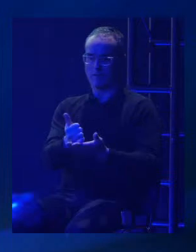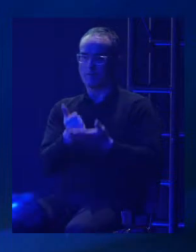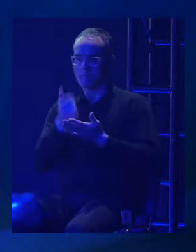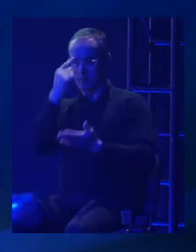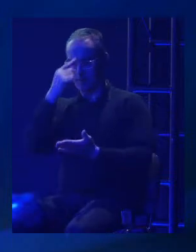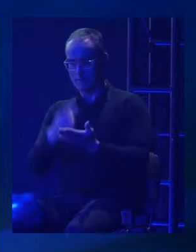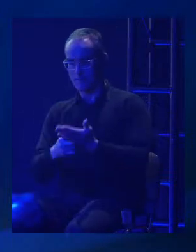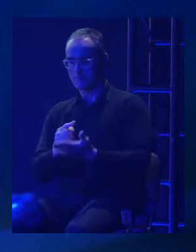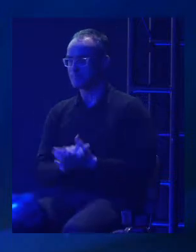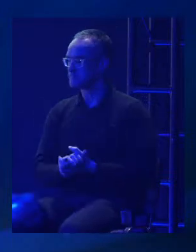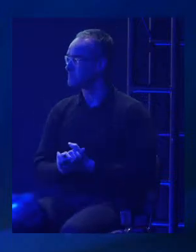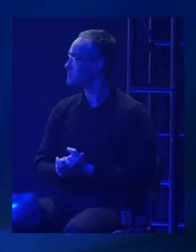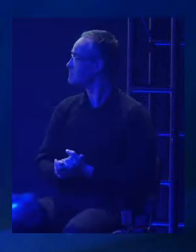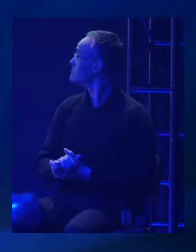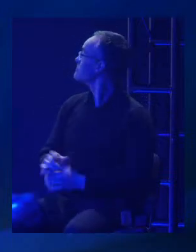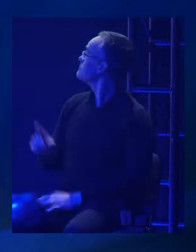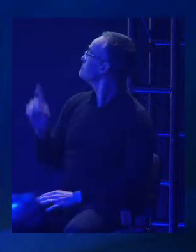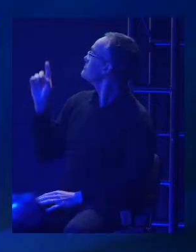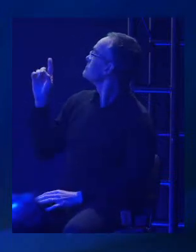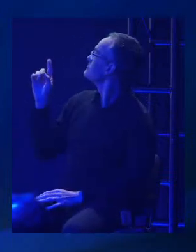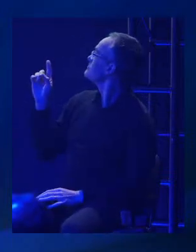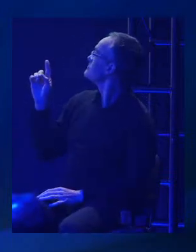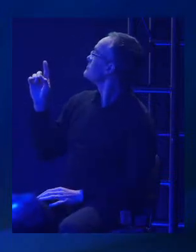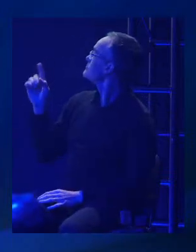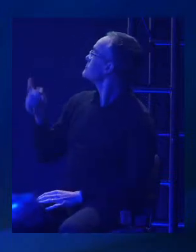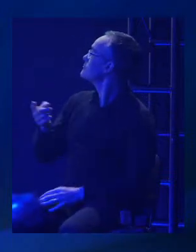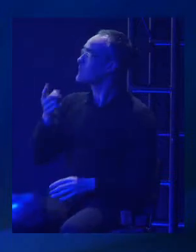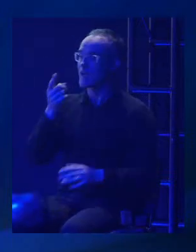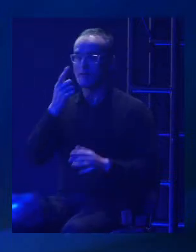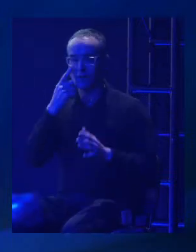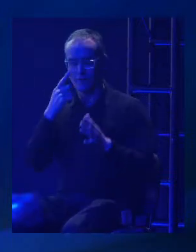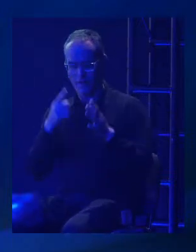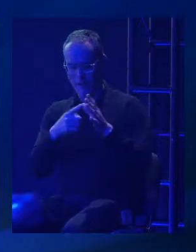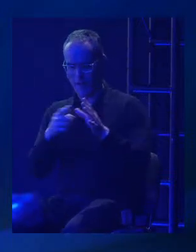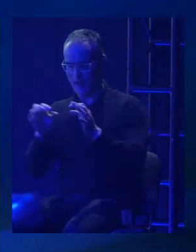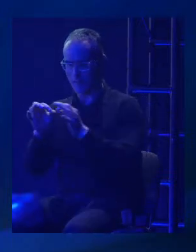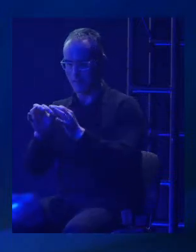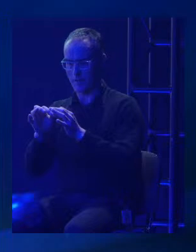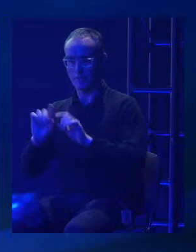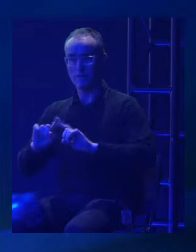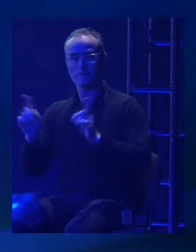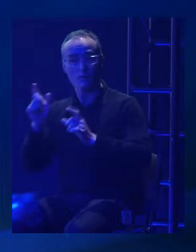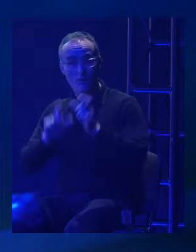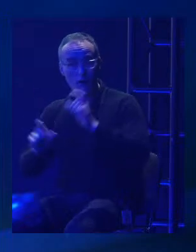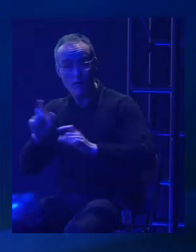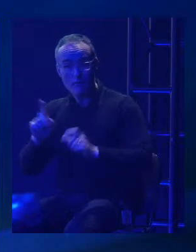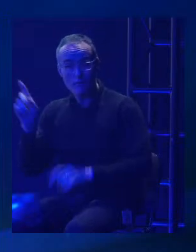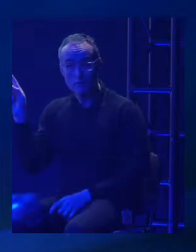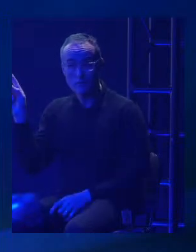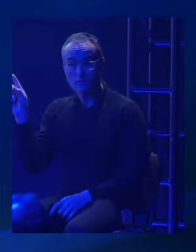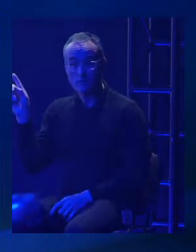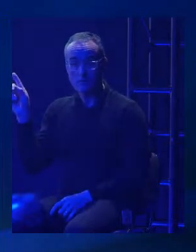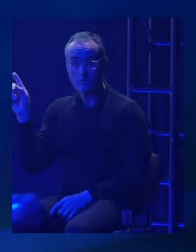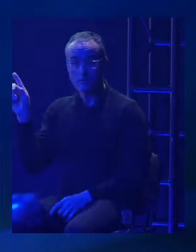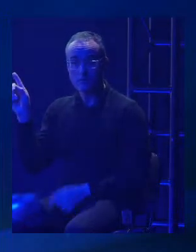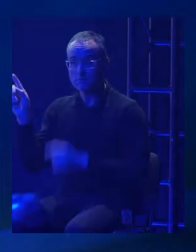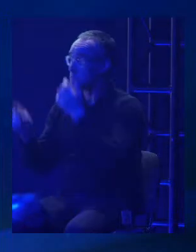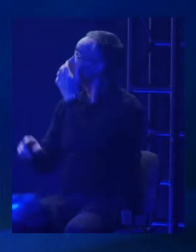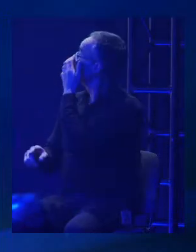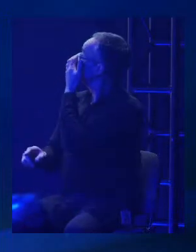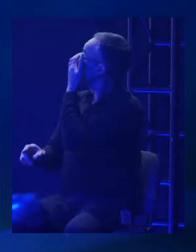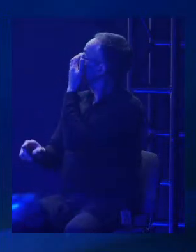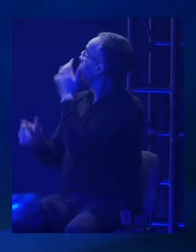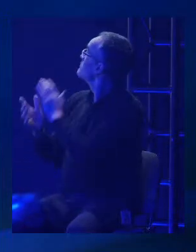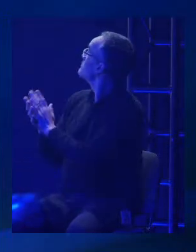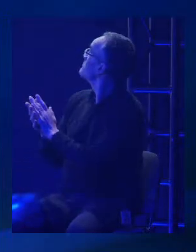decisions. This one is a classic. If you look at A and B, they look like completely different colors, of course, tonally. But if